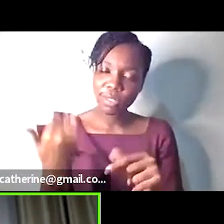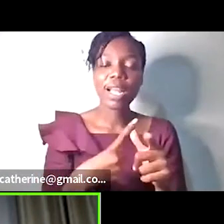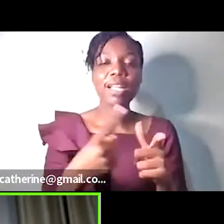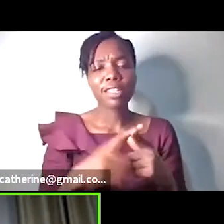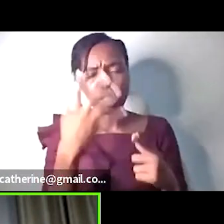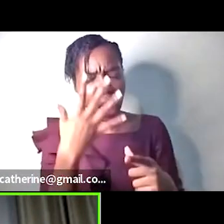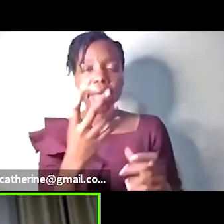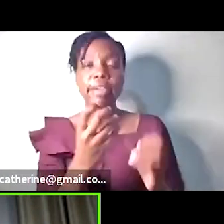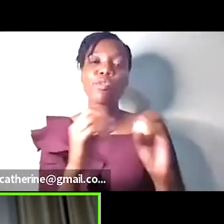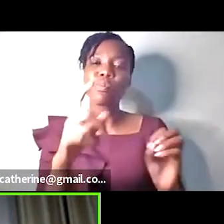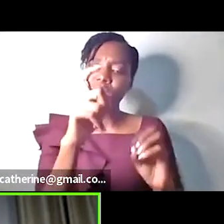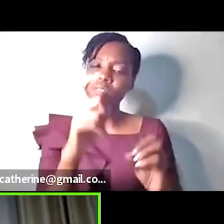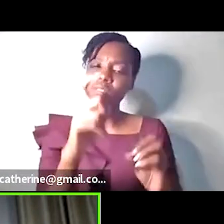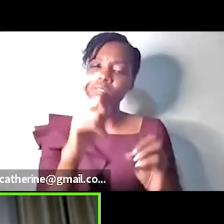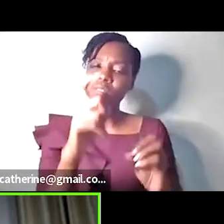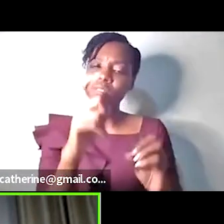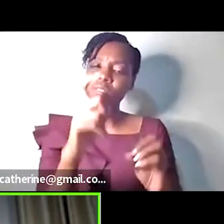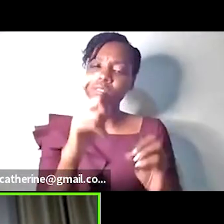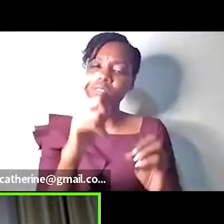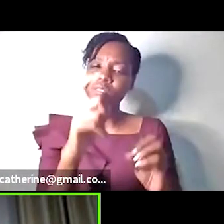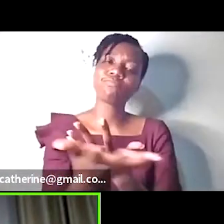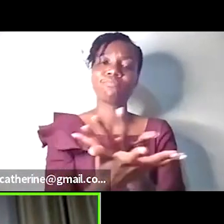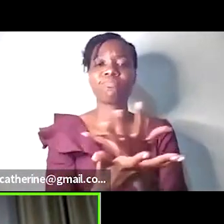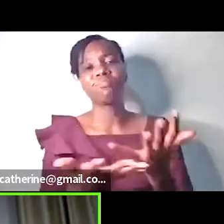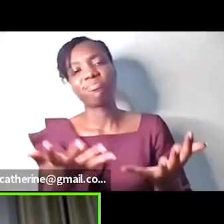and network so that you can show up